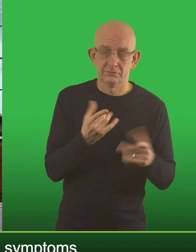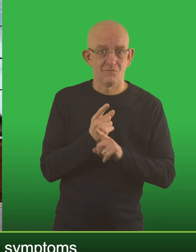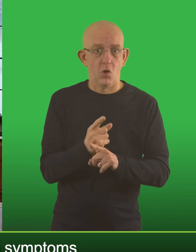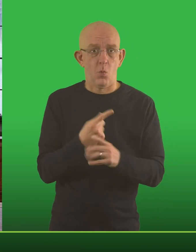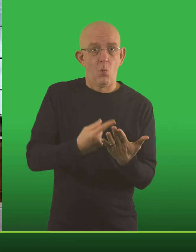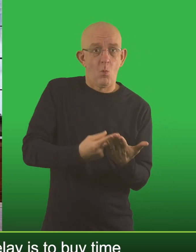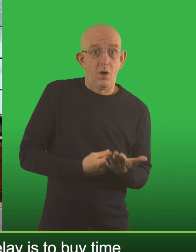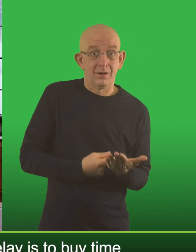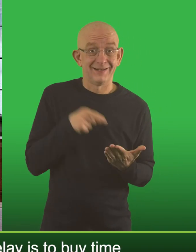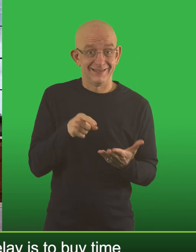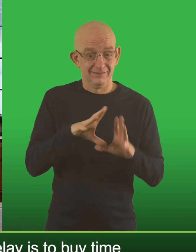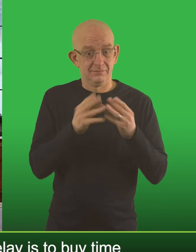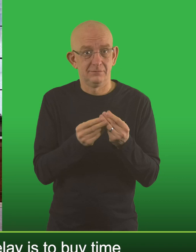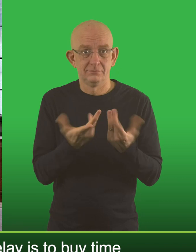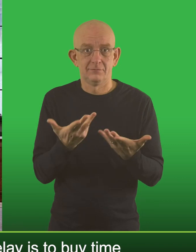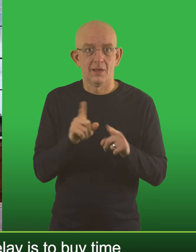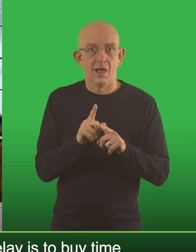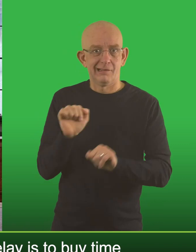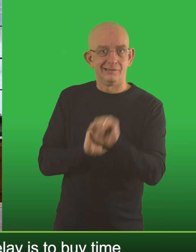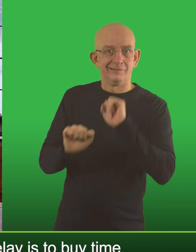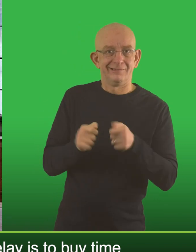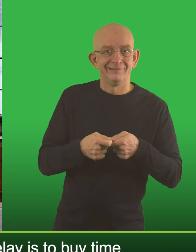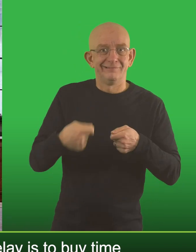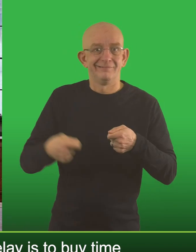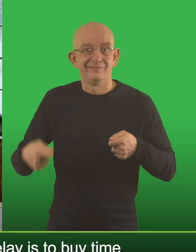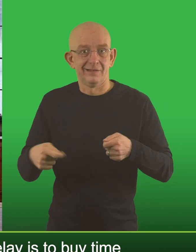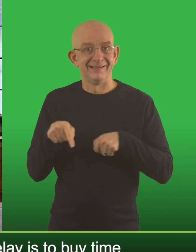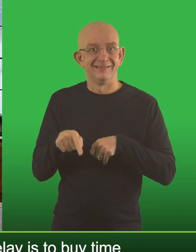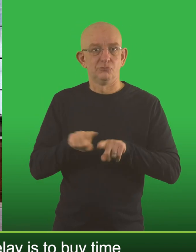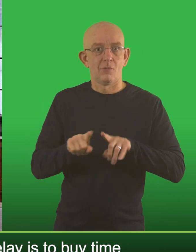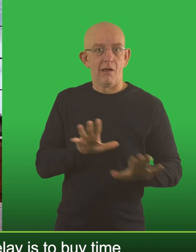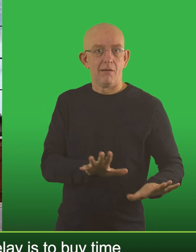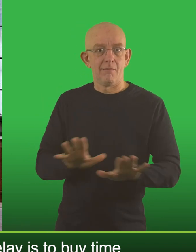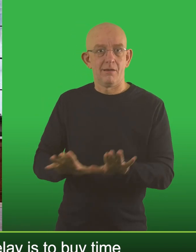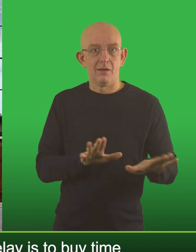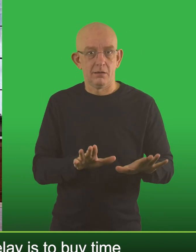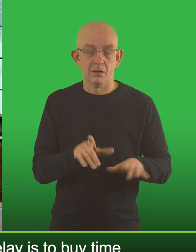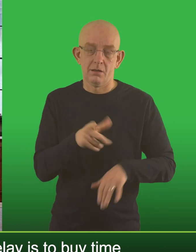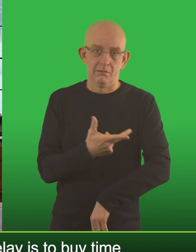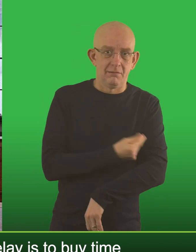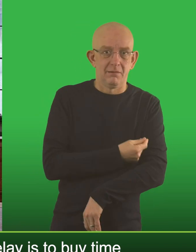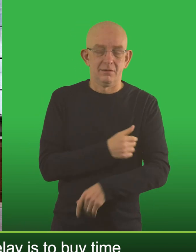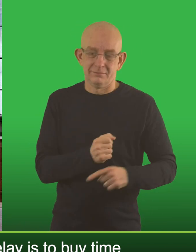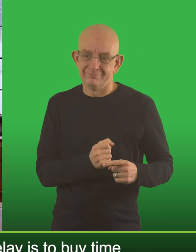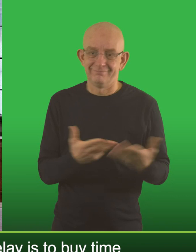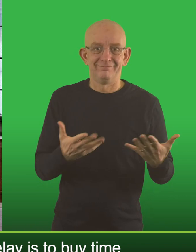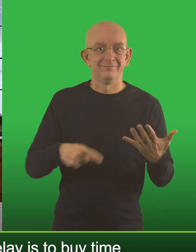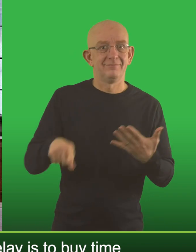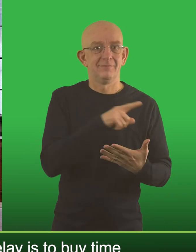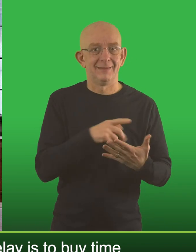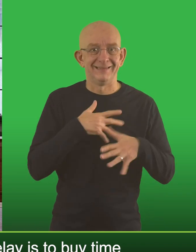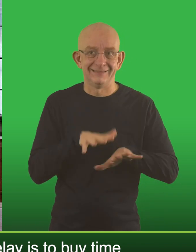act accordingly. So all of that is a delay tactic, and the delay is to buy time to